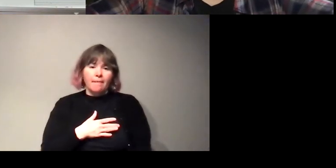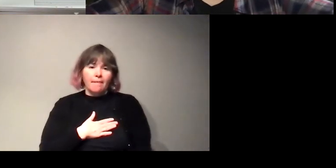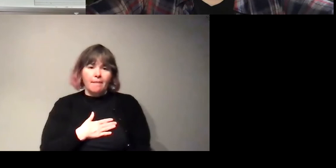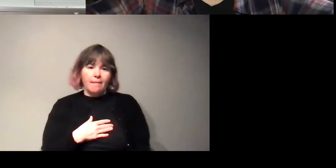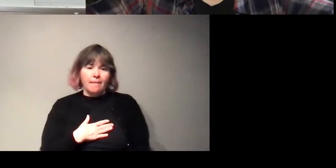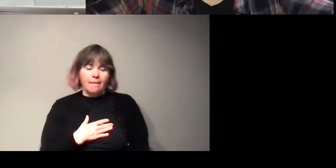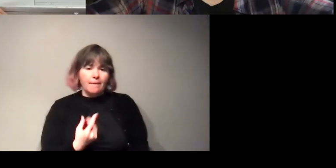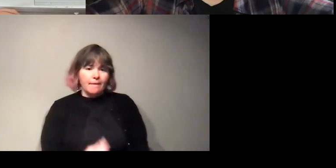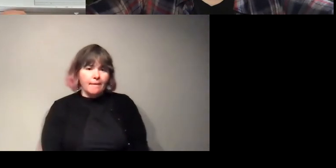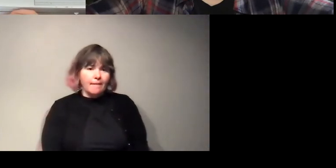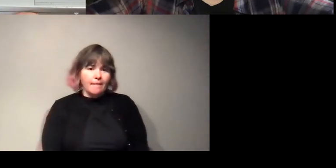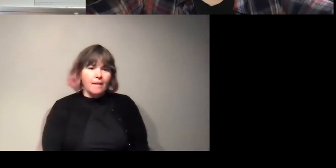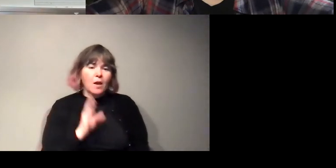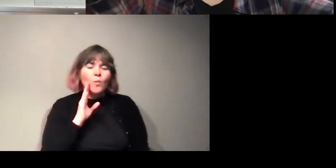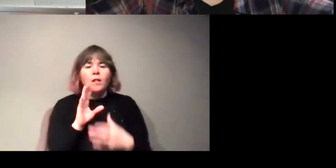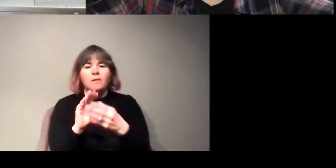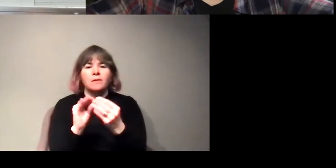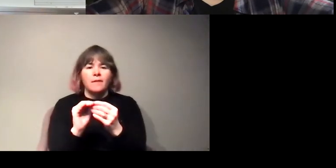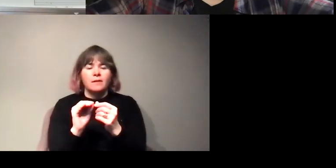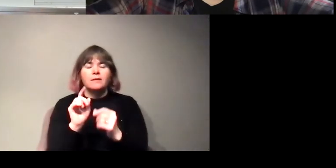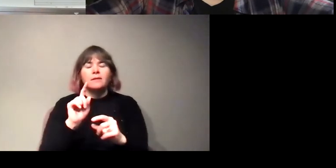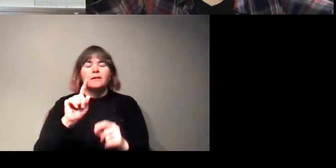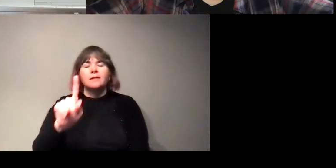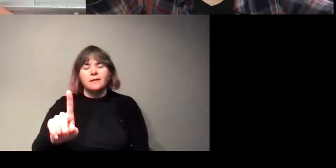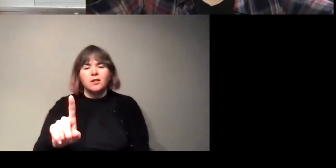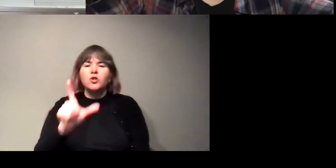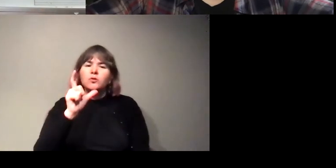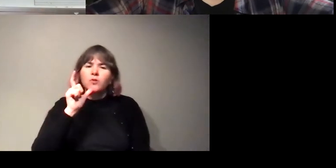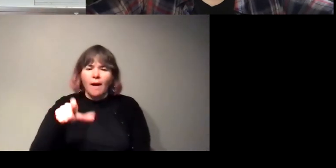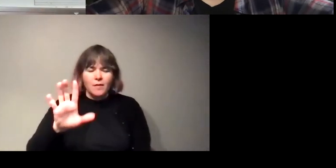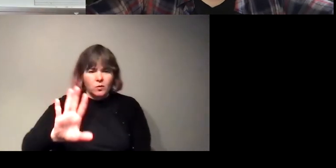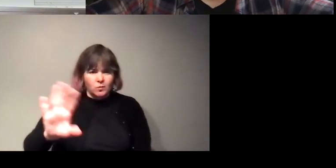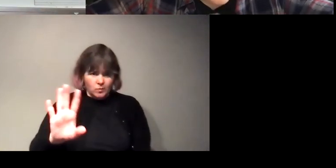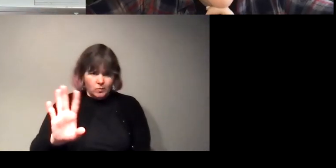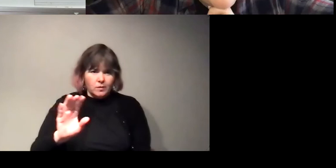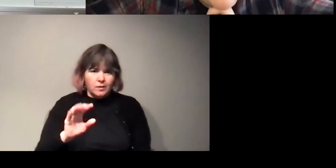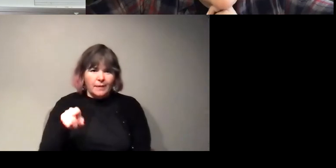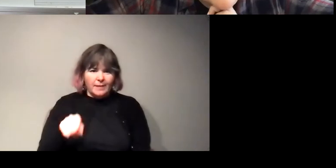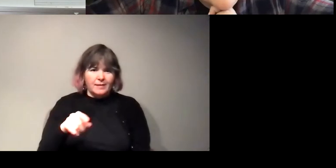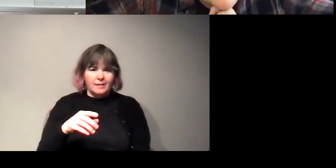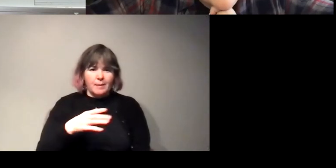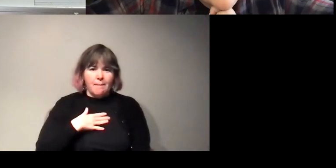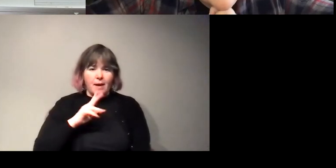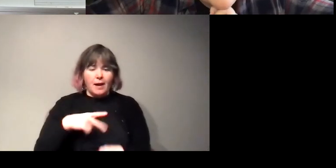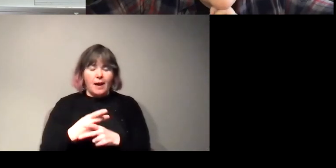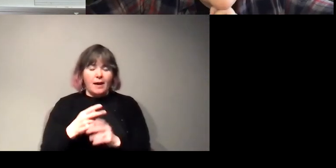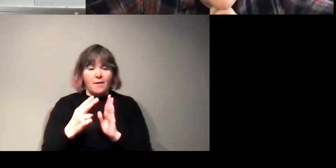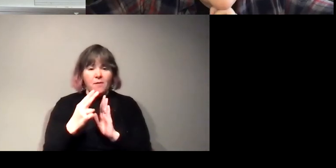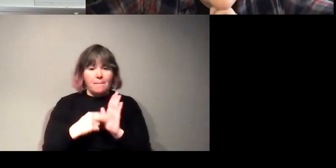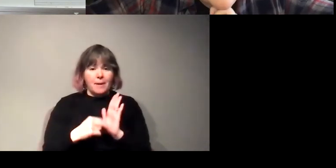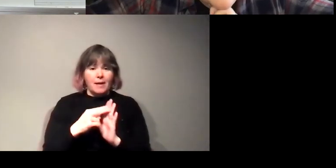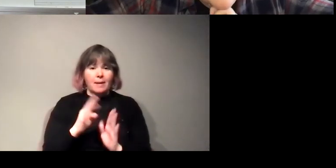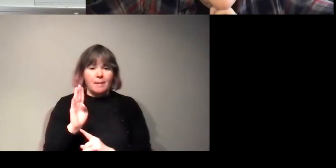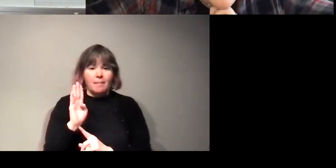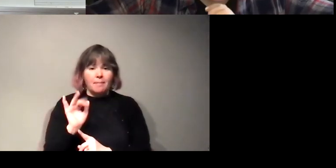okay, I'm gonna say this, but you don't have to. This is the type of paintbrush that